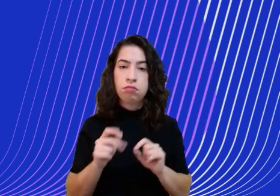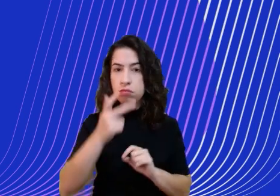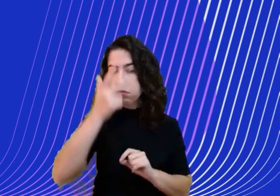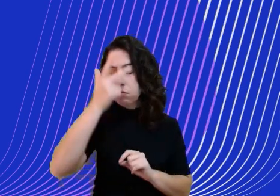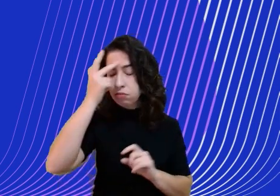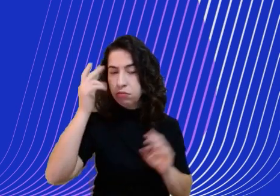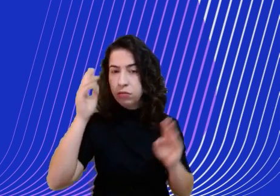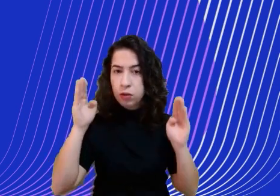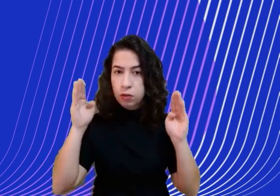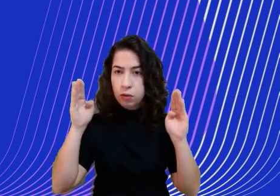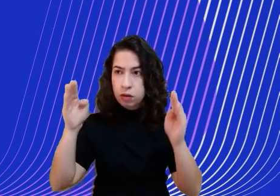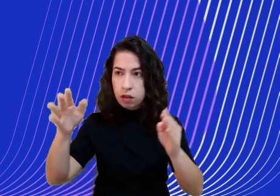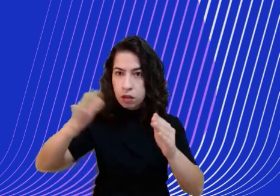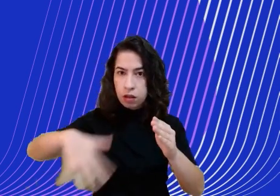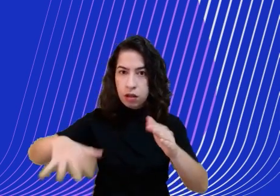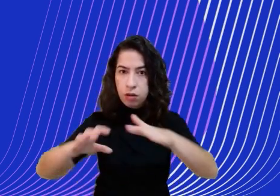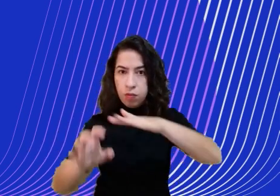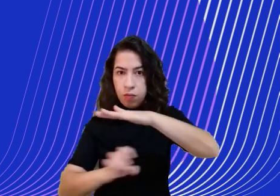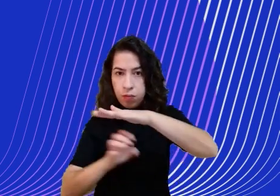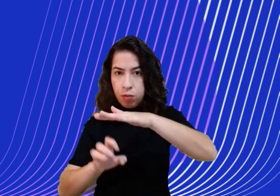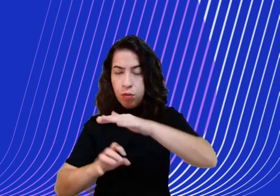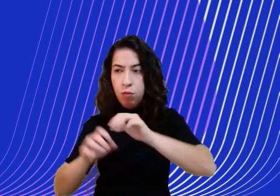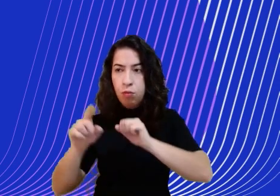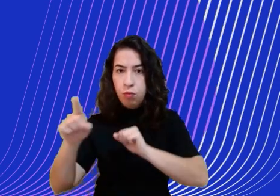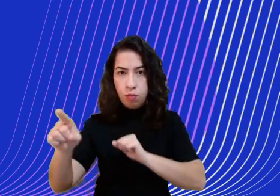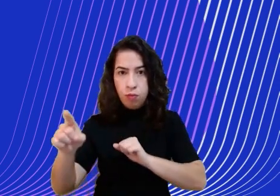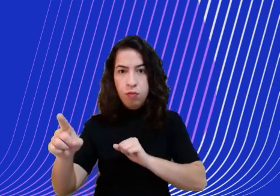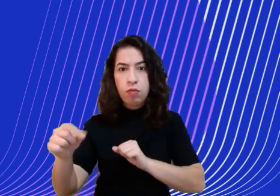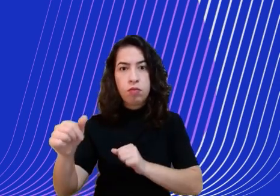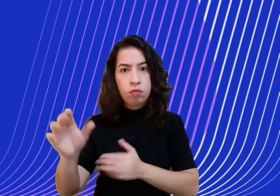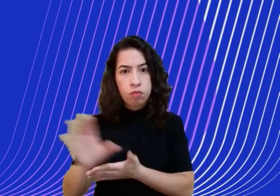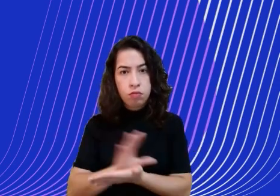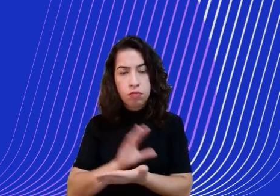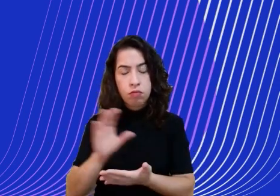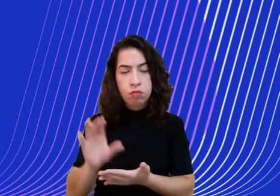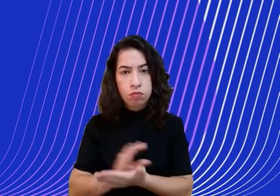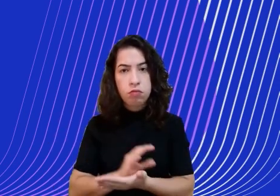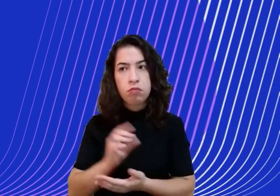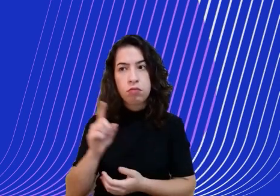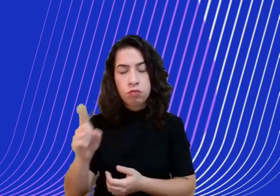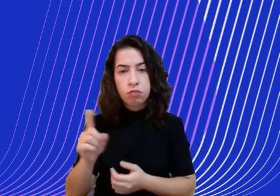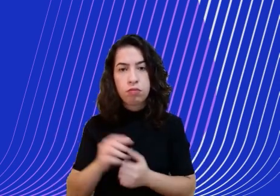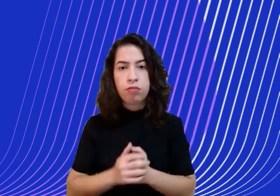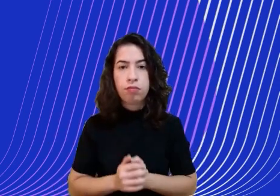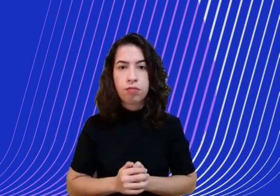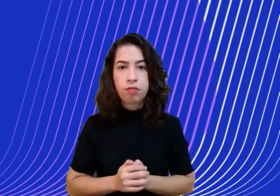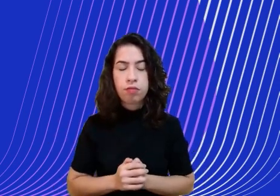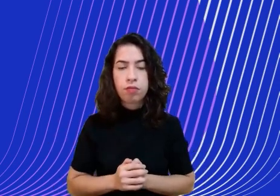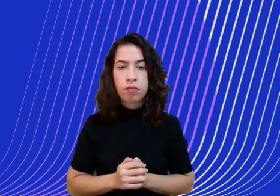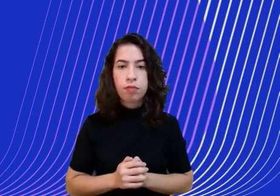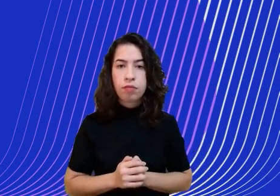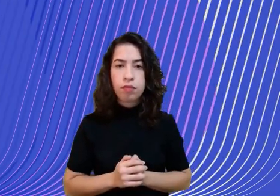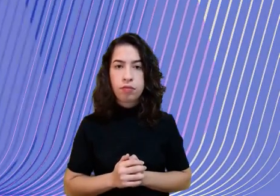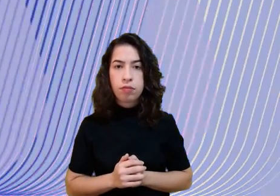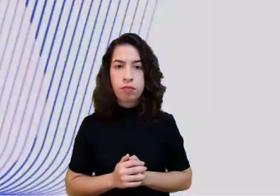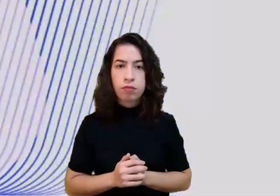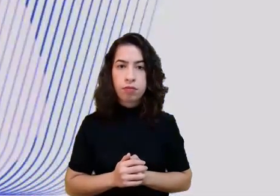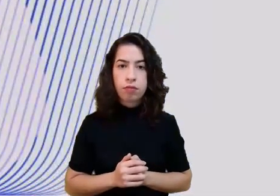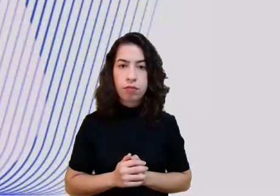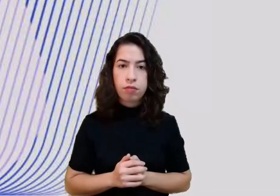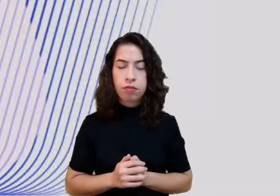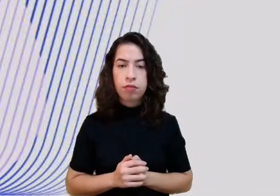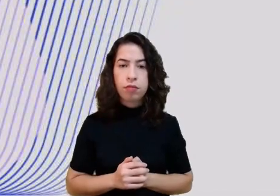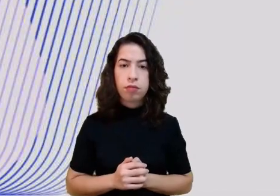are the companies that participate, they come as an economical counterpart, and the financial counterpart. So it comes from